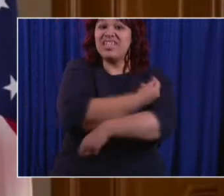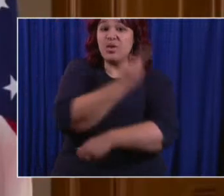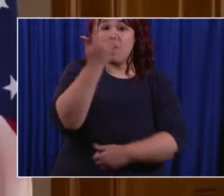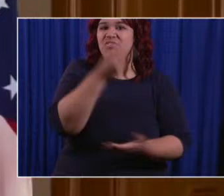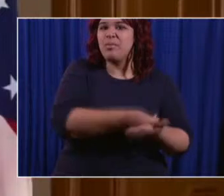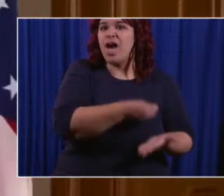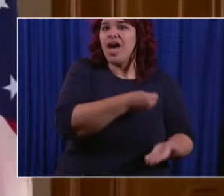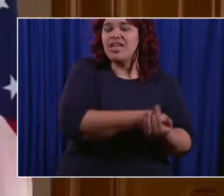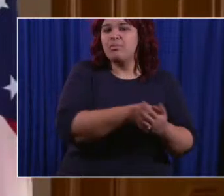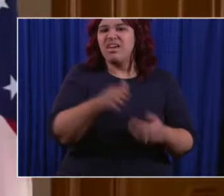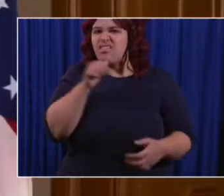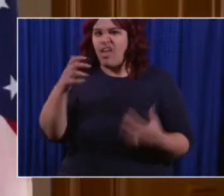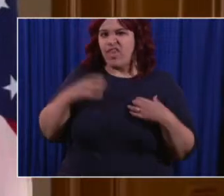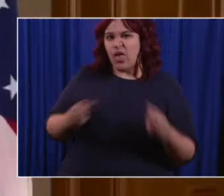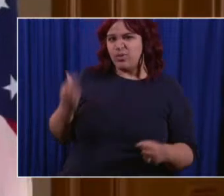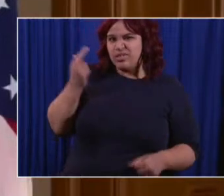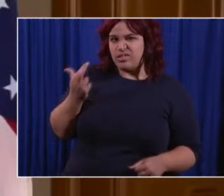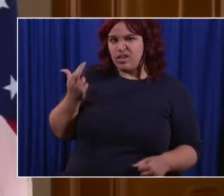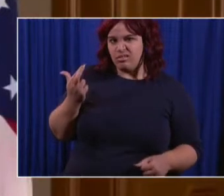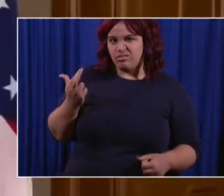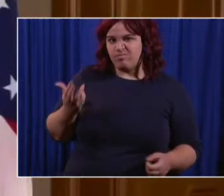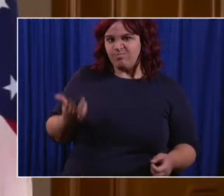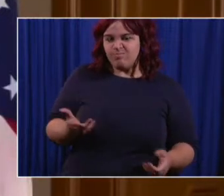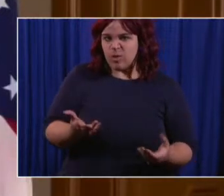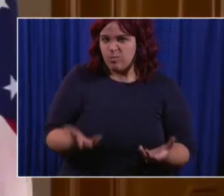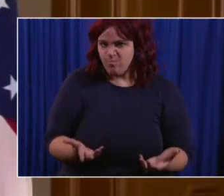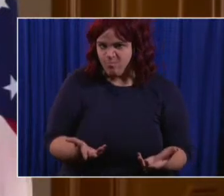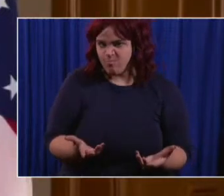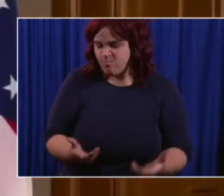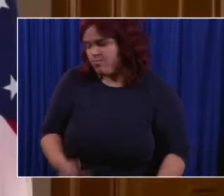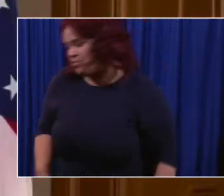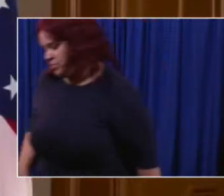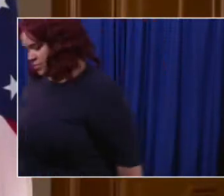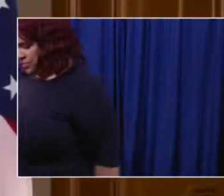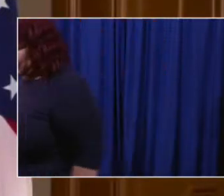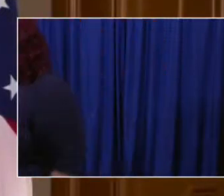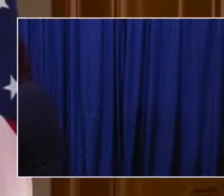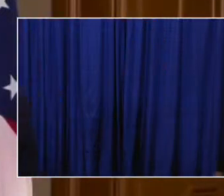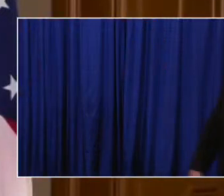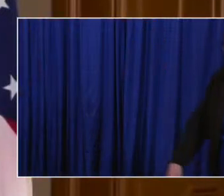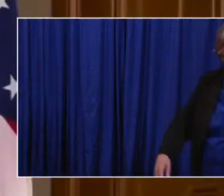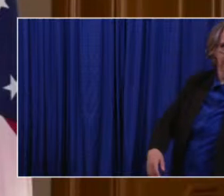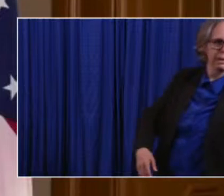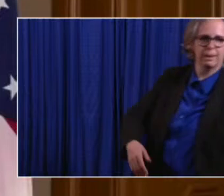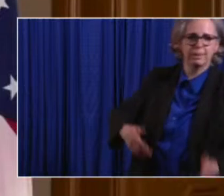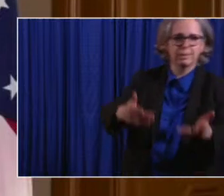Look, I just don't believe that. I disagree with that, with all due respect to them.